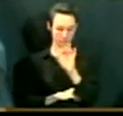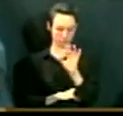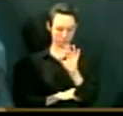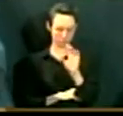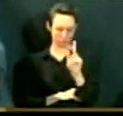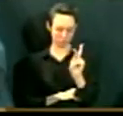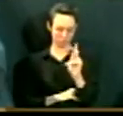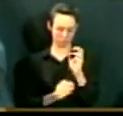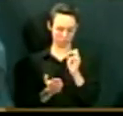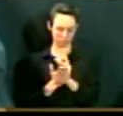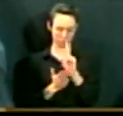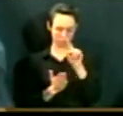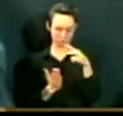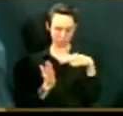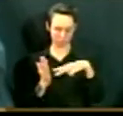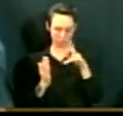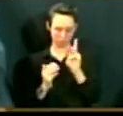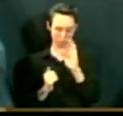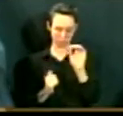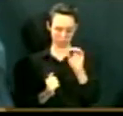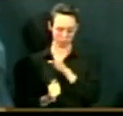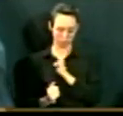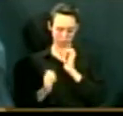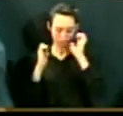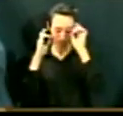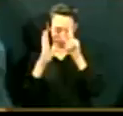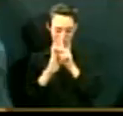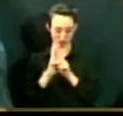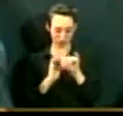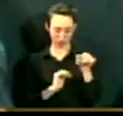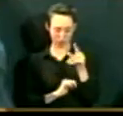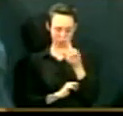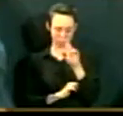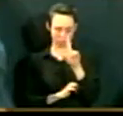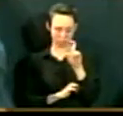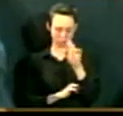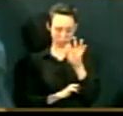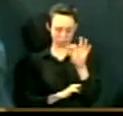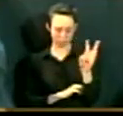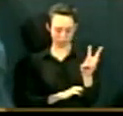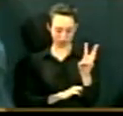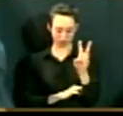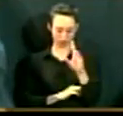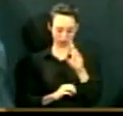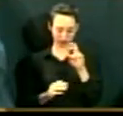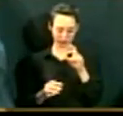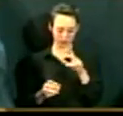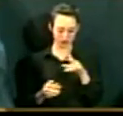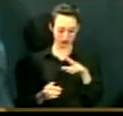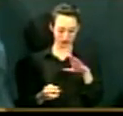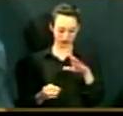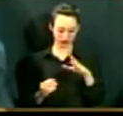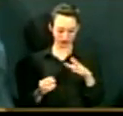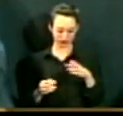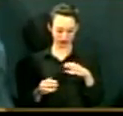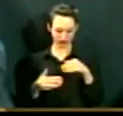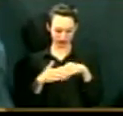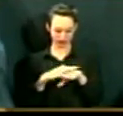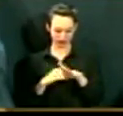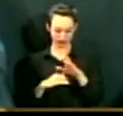9K, approve first reading of Knox County Board of Education Policy J196, Admission of Suspended or Expelled Students as